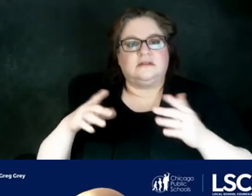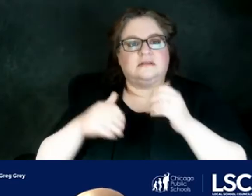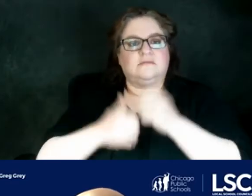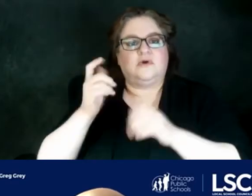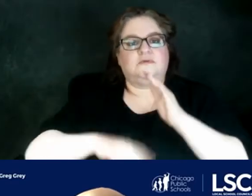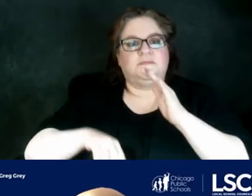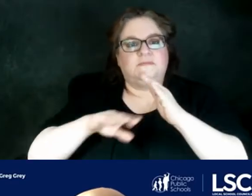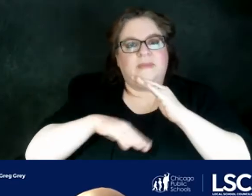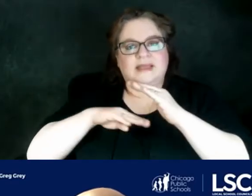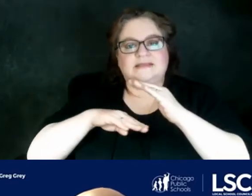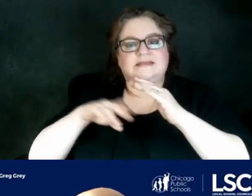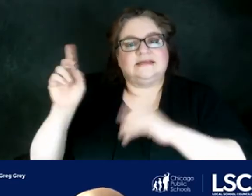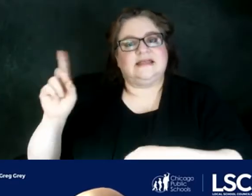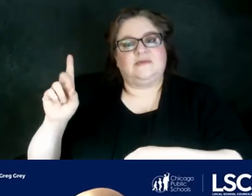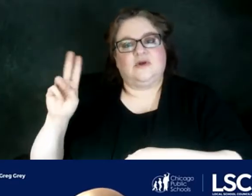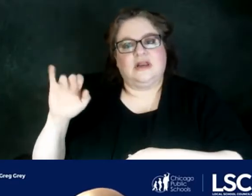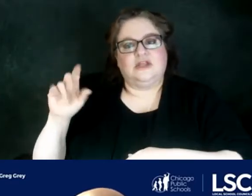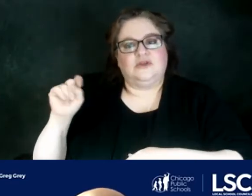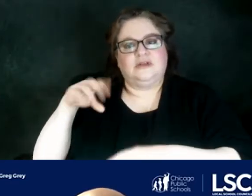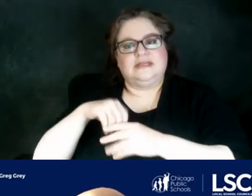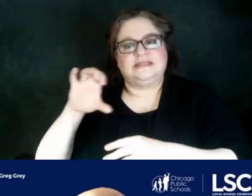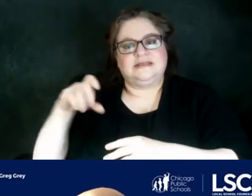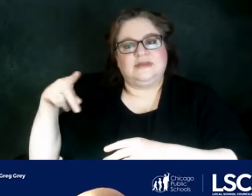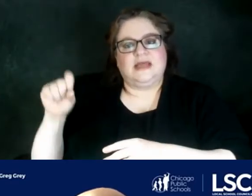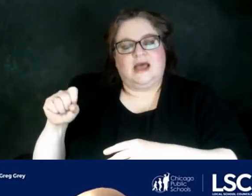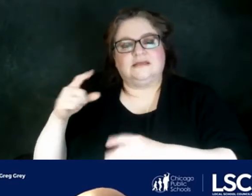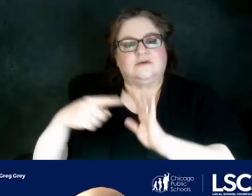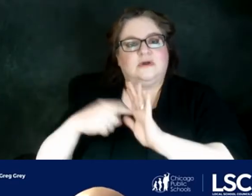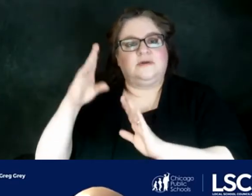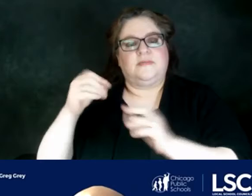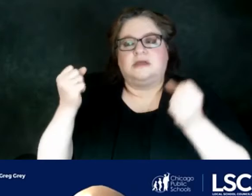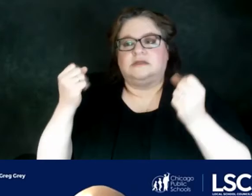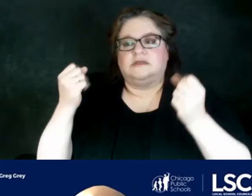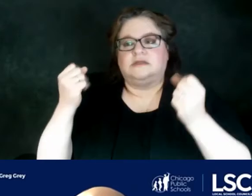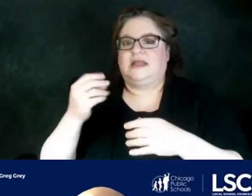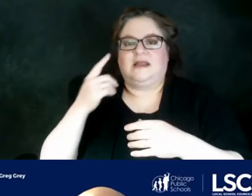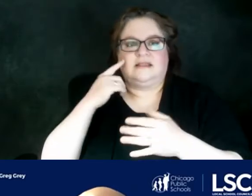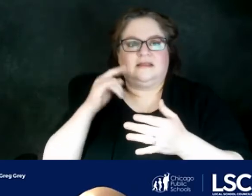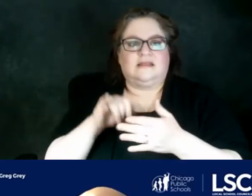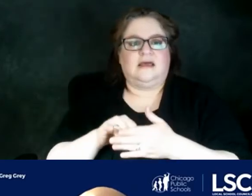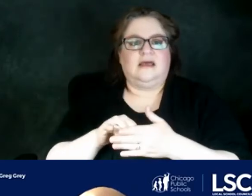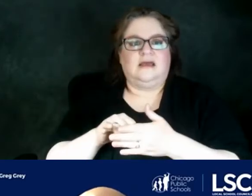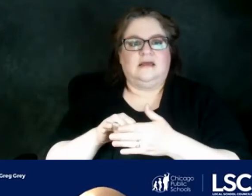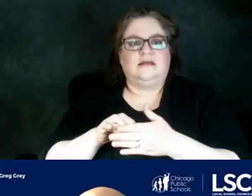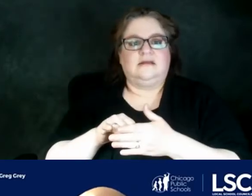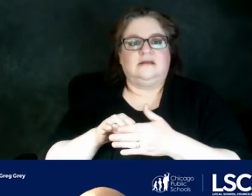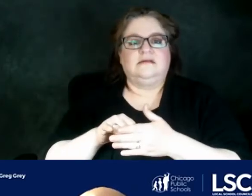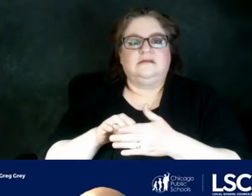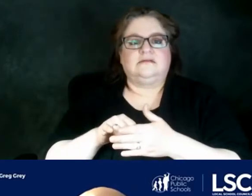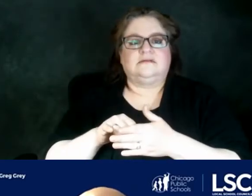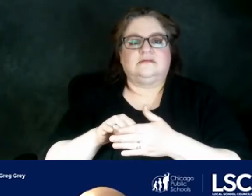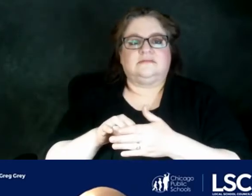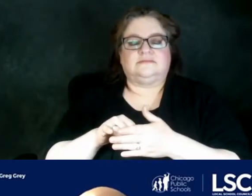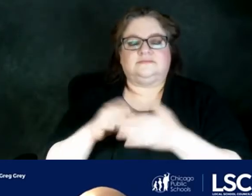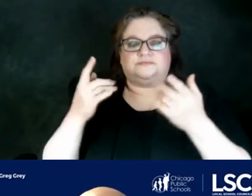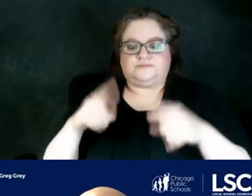democratic unit in the CPS and represented by so many. And I think that when we have